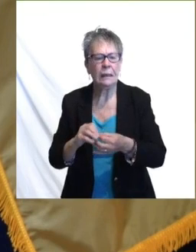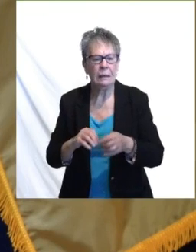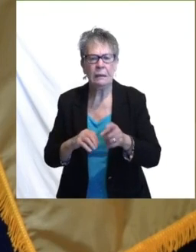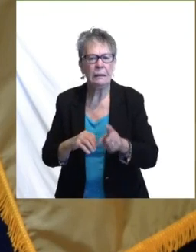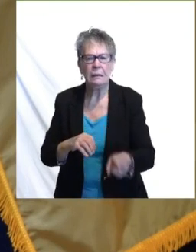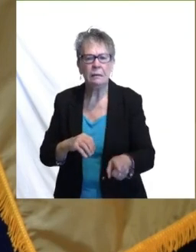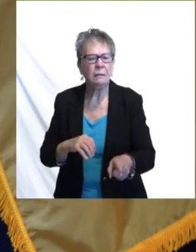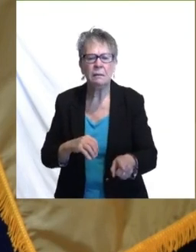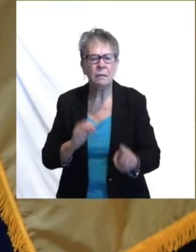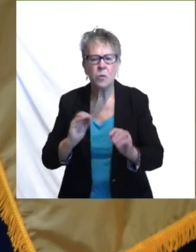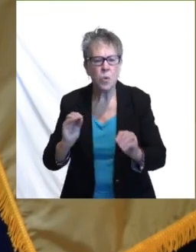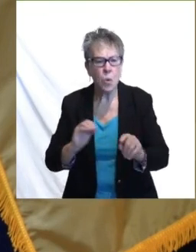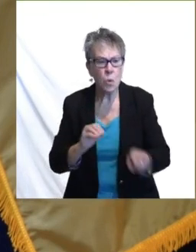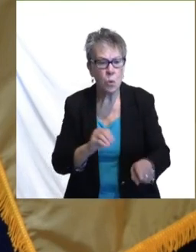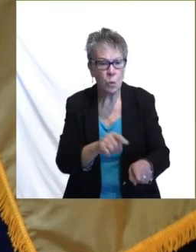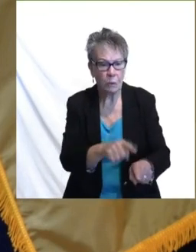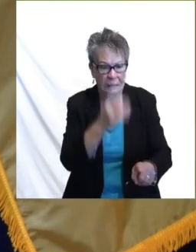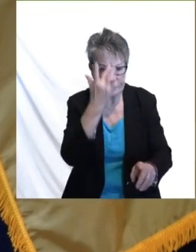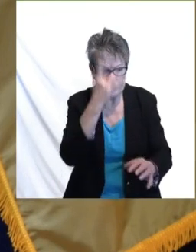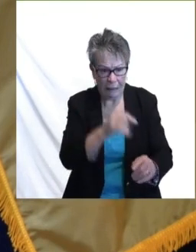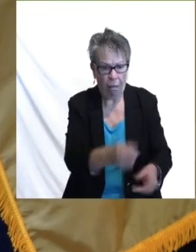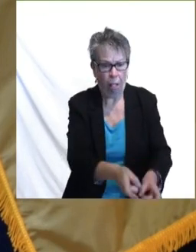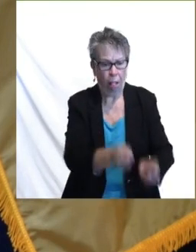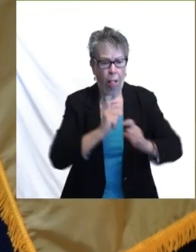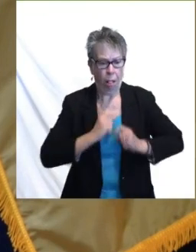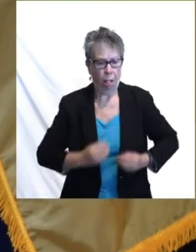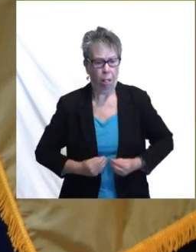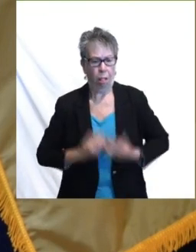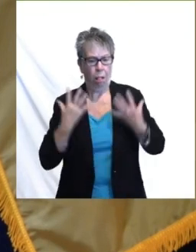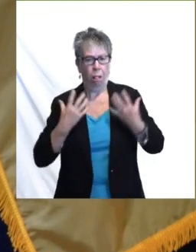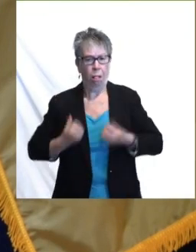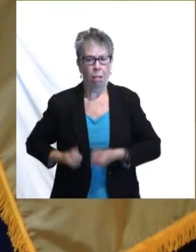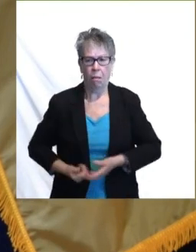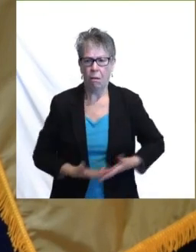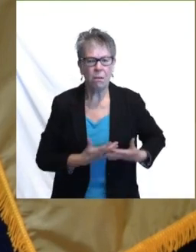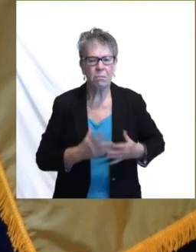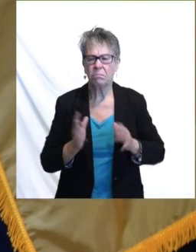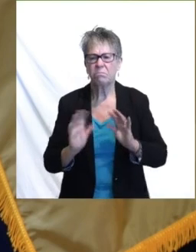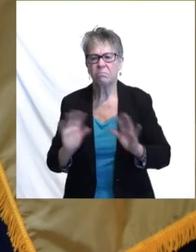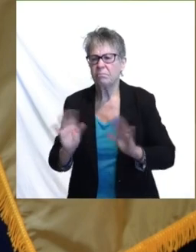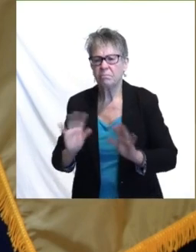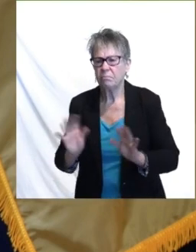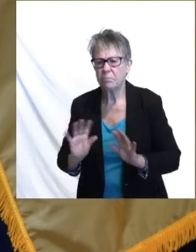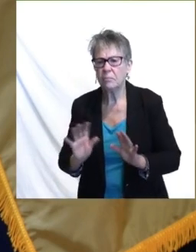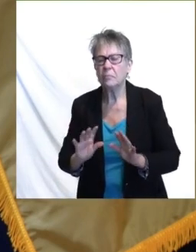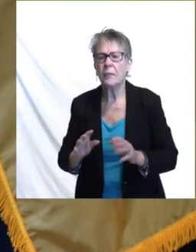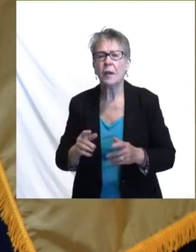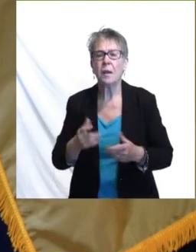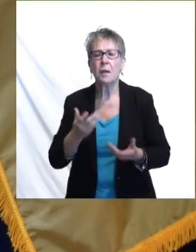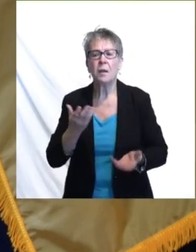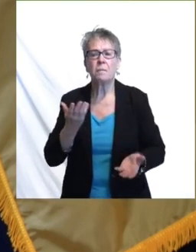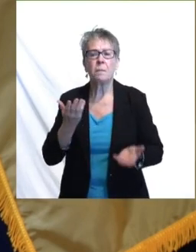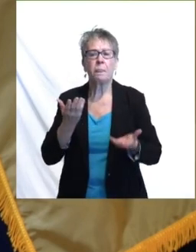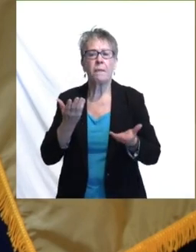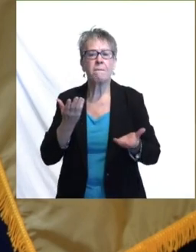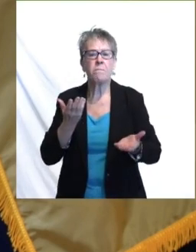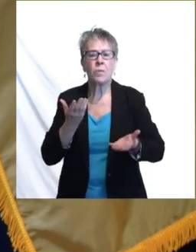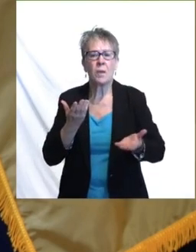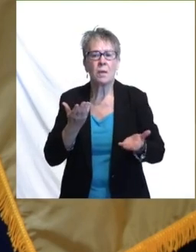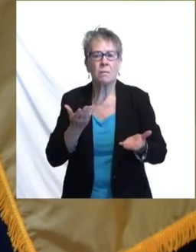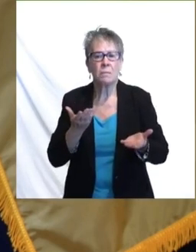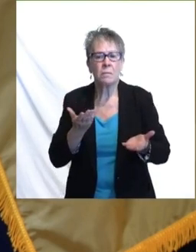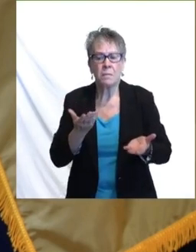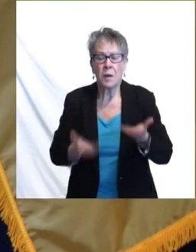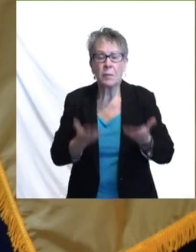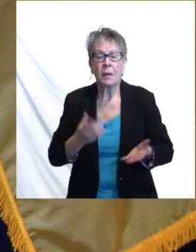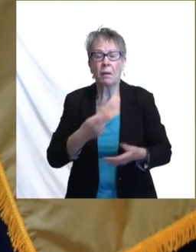your body reacts to that infection. So luckily, it's a rare infection and largely unpredictable as to which child will come down with